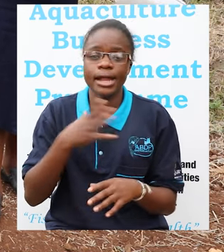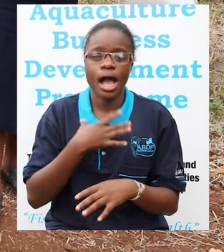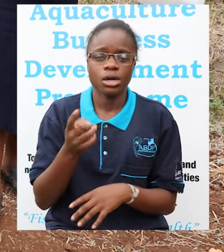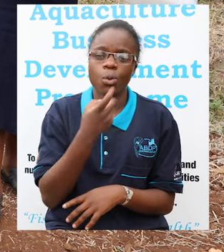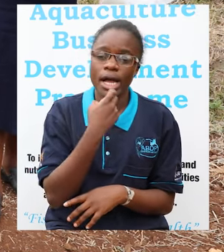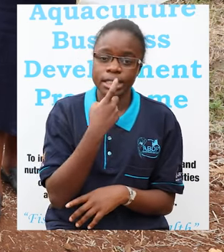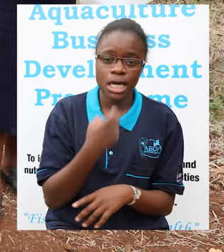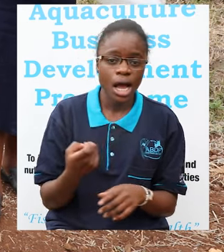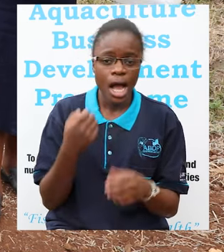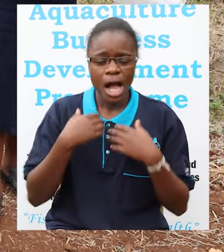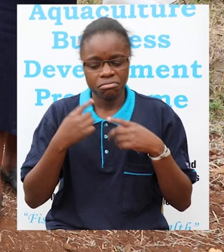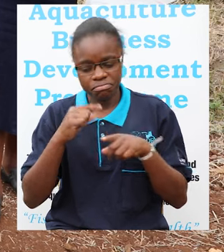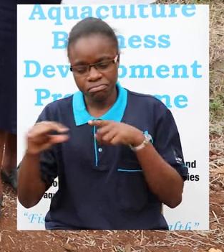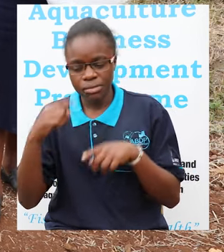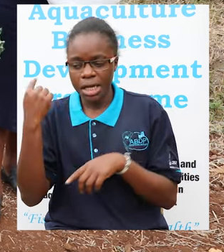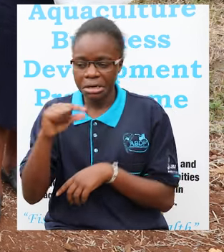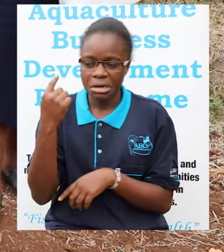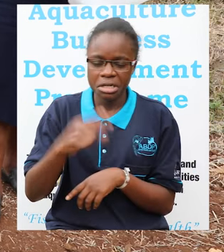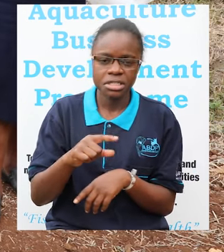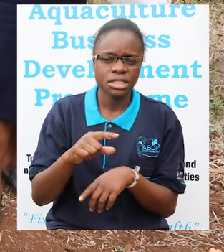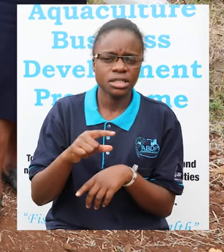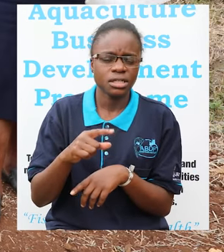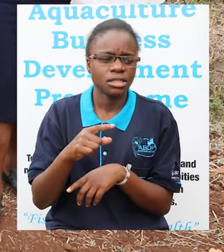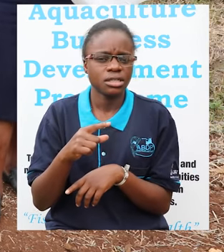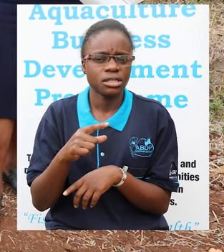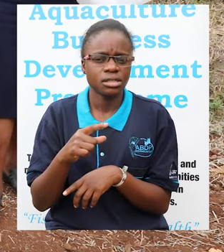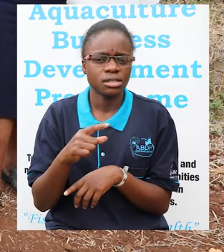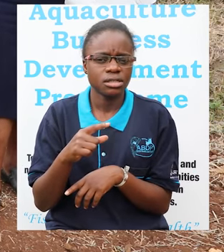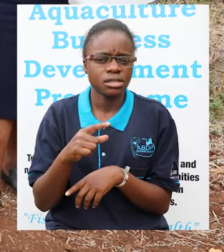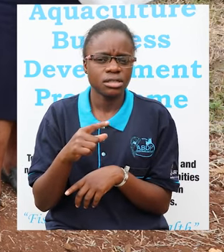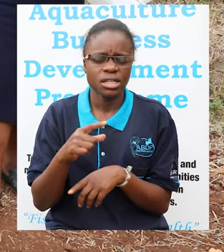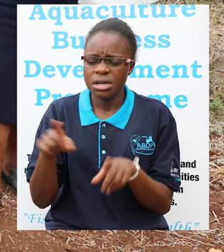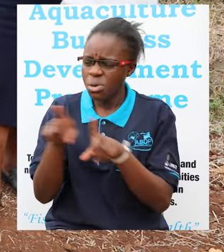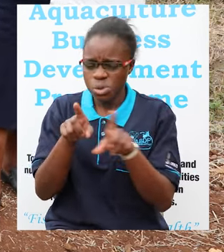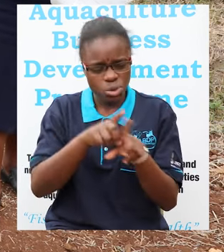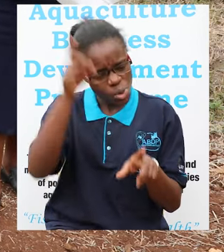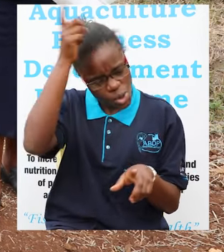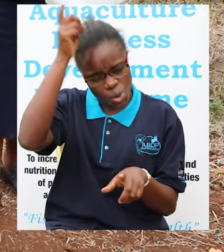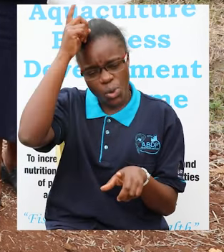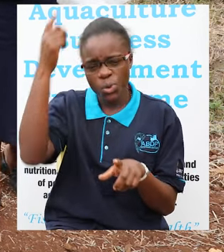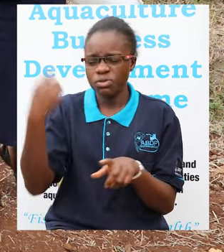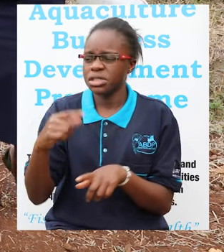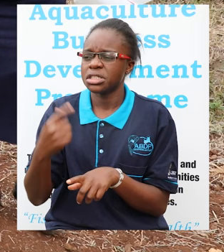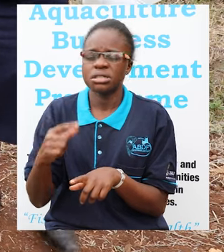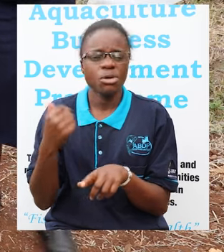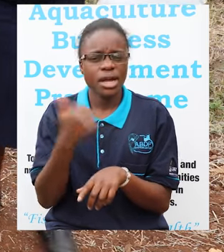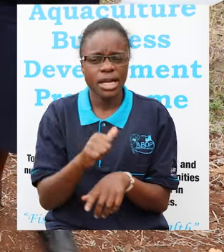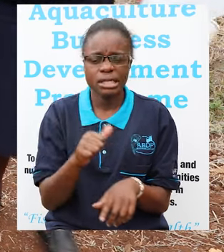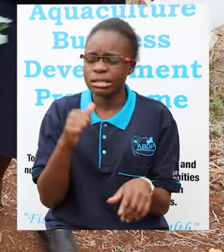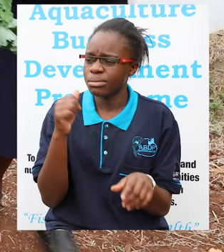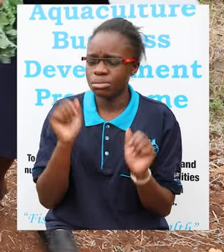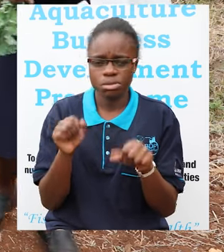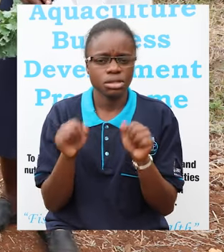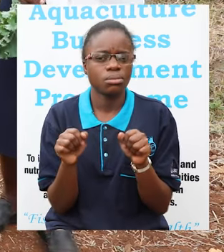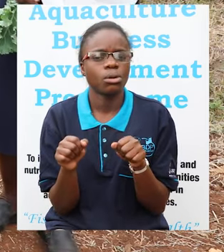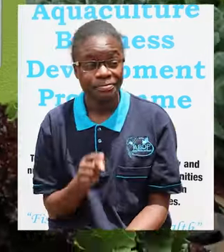have our sukuma wiki, we can have our spinach. You can also just produce your local vegetables if you want, like the terere or